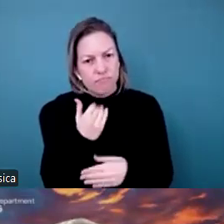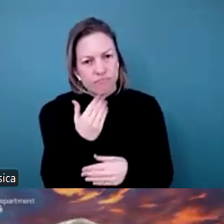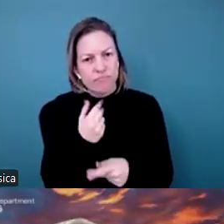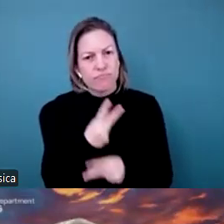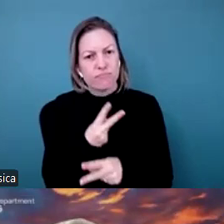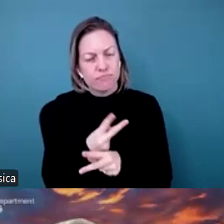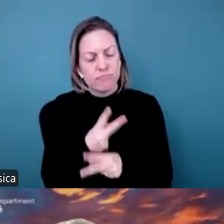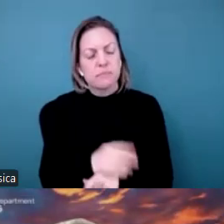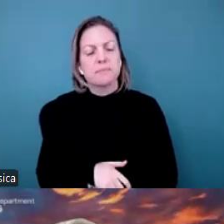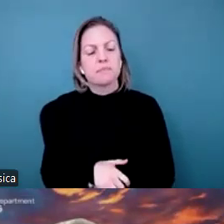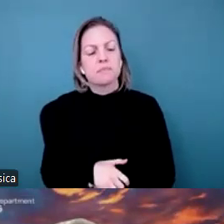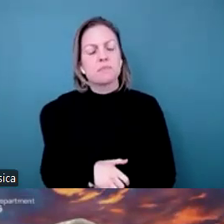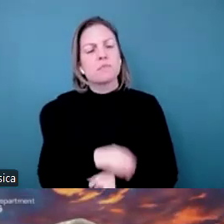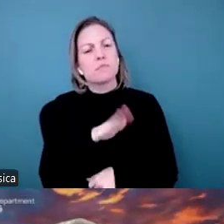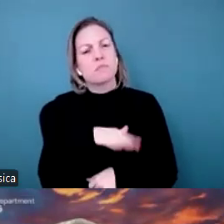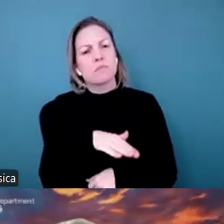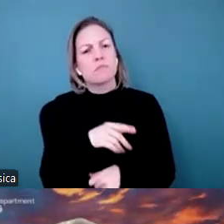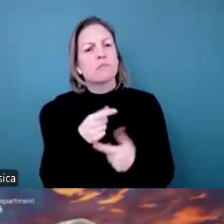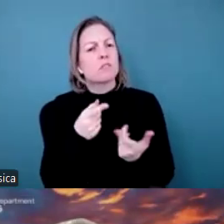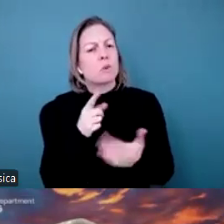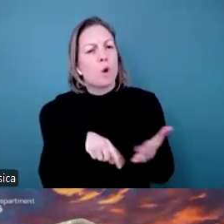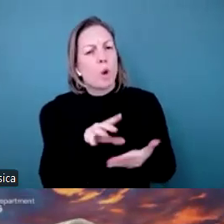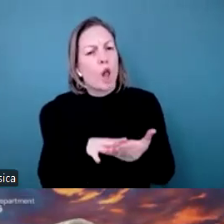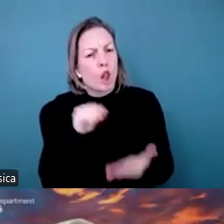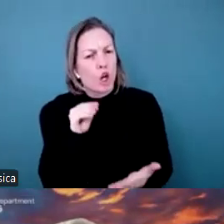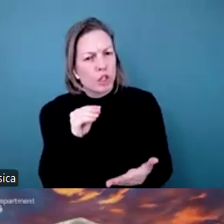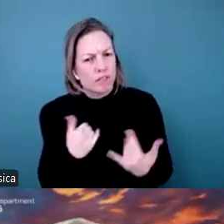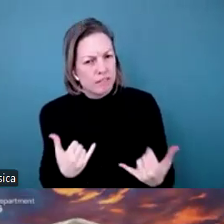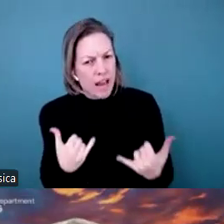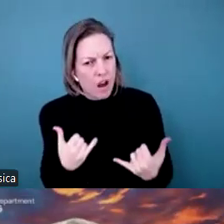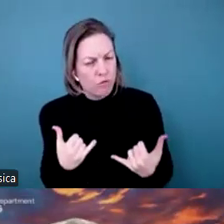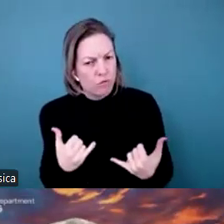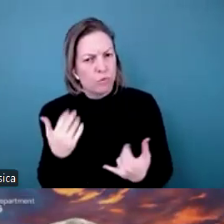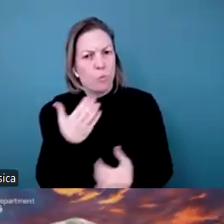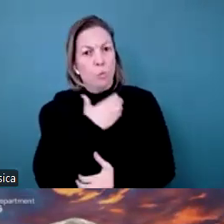Uh, what do you know now that you wish you had known when you began this journey?